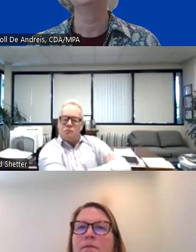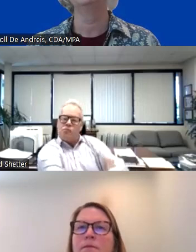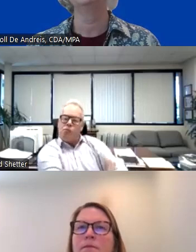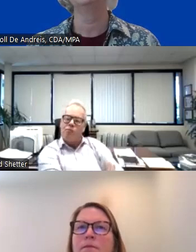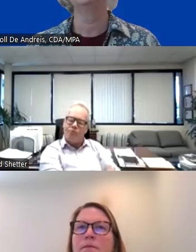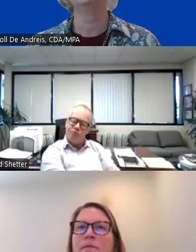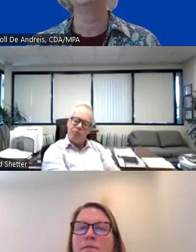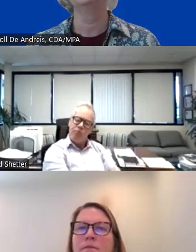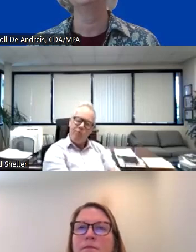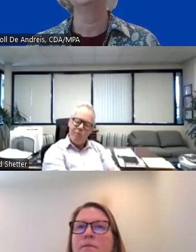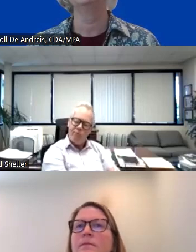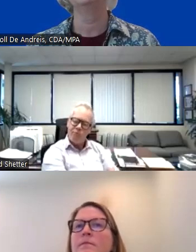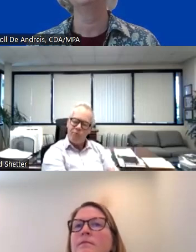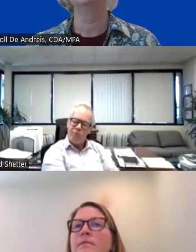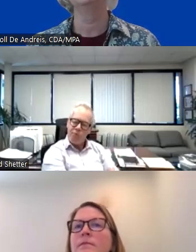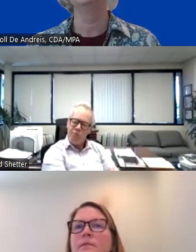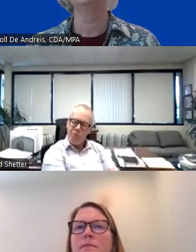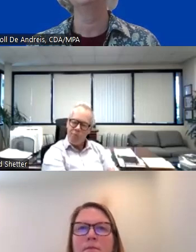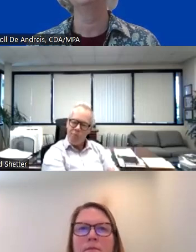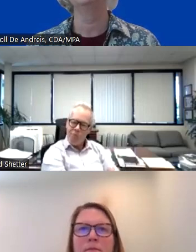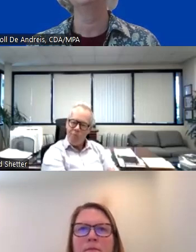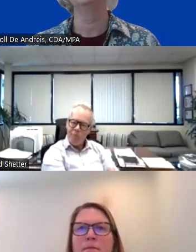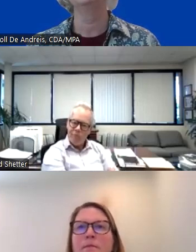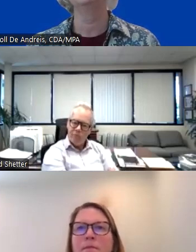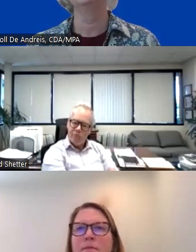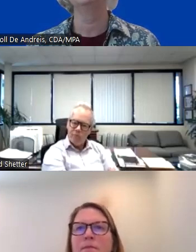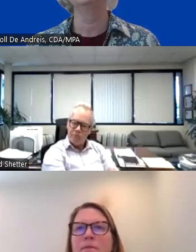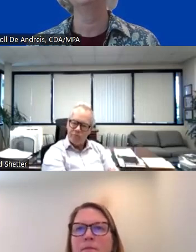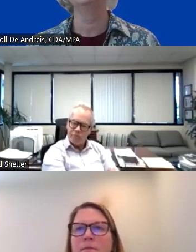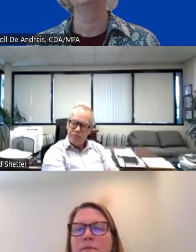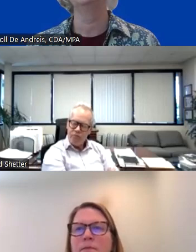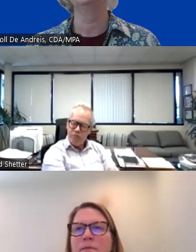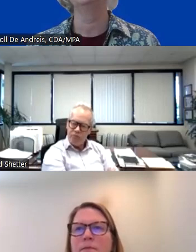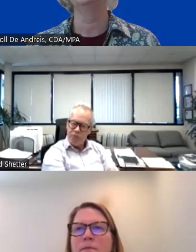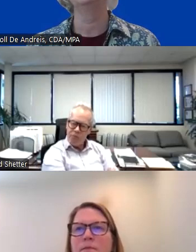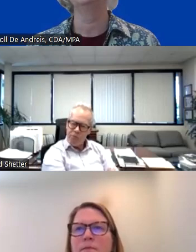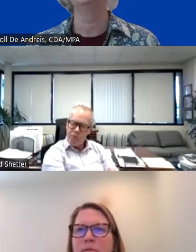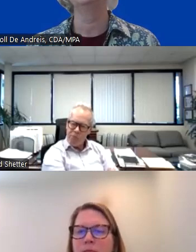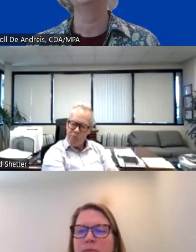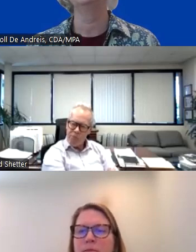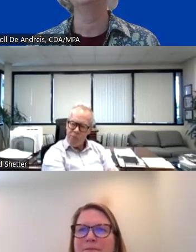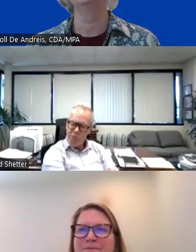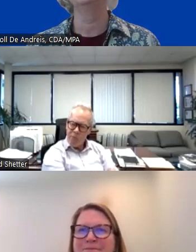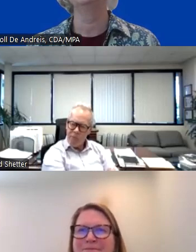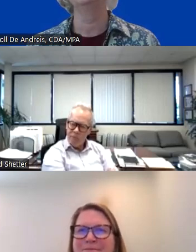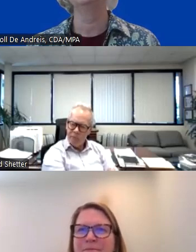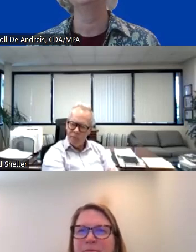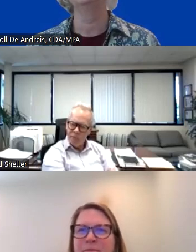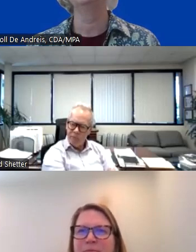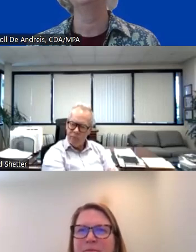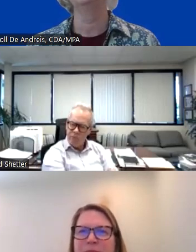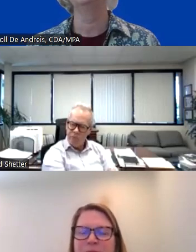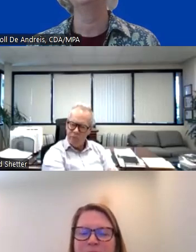to see where that goes. Yeah, it will be. It clearly has cost. Okay, others, since I could talk all day long.